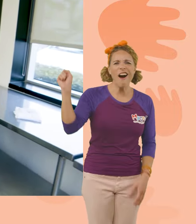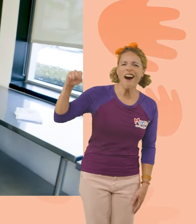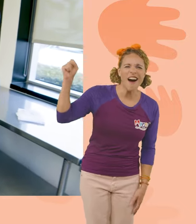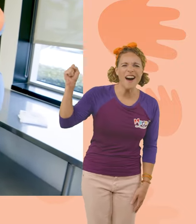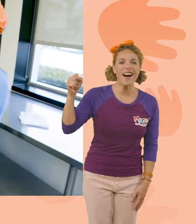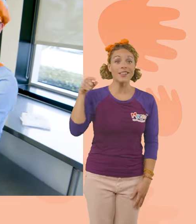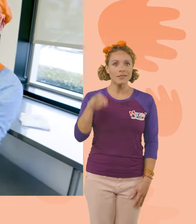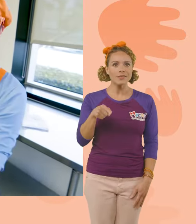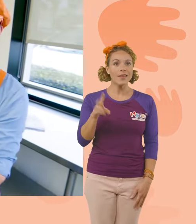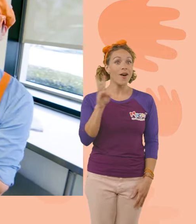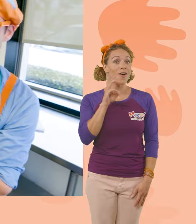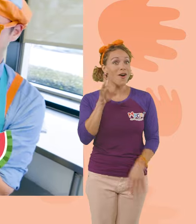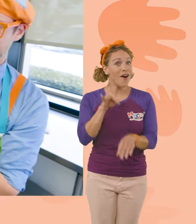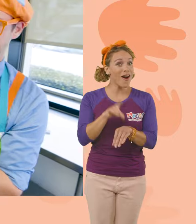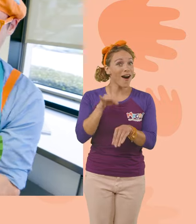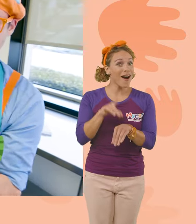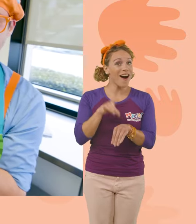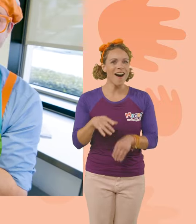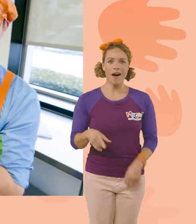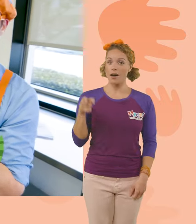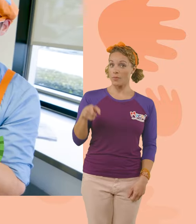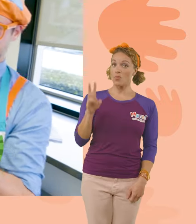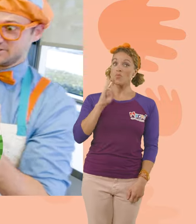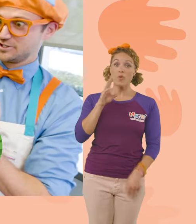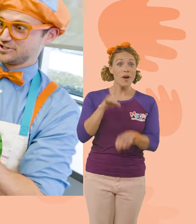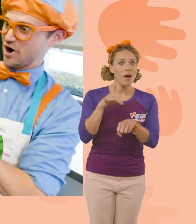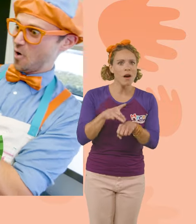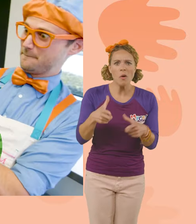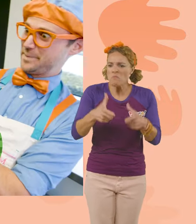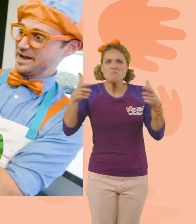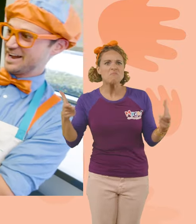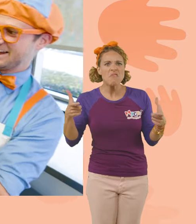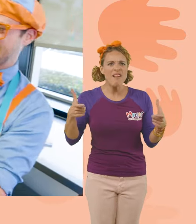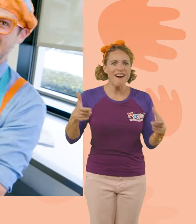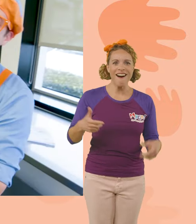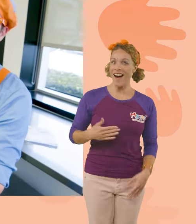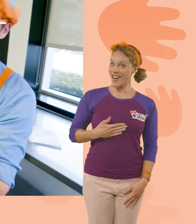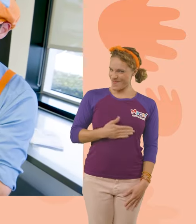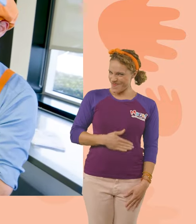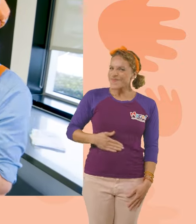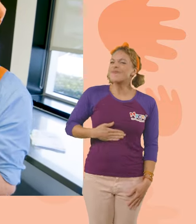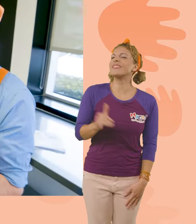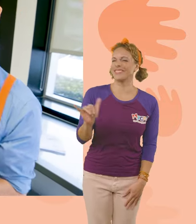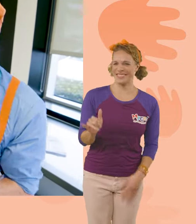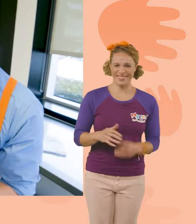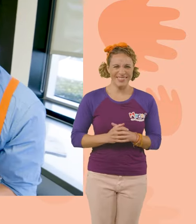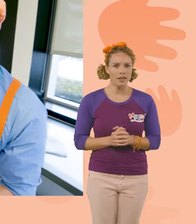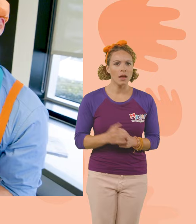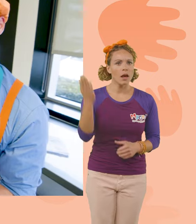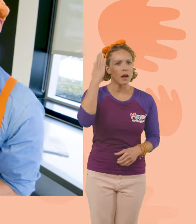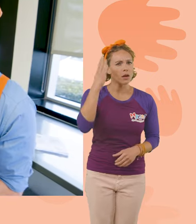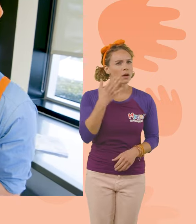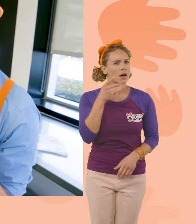Yeah! This is a watermelon, and watermelons are so big and yummy. Do you